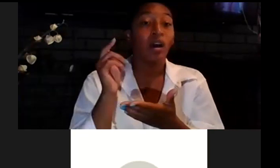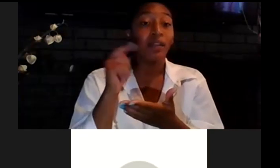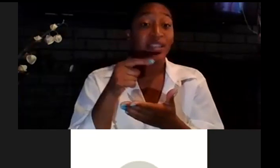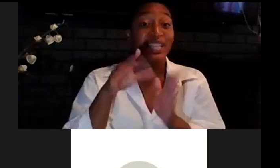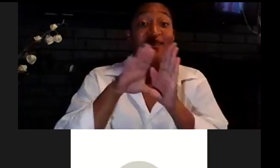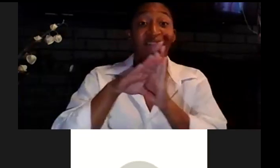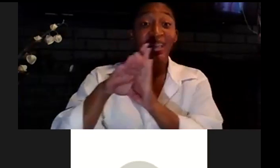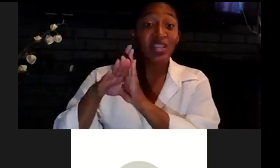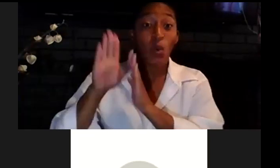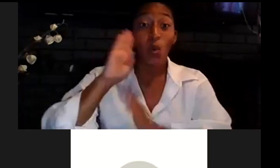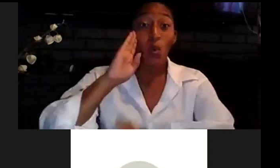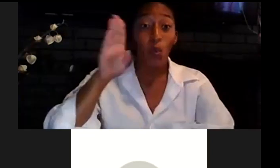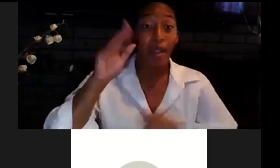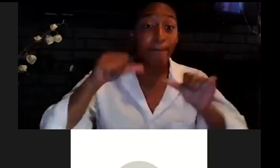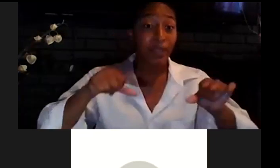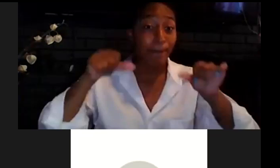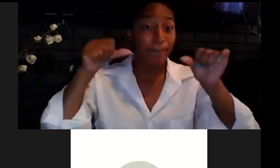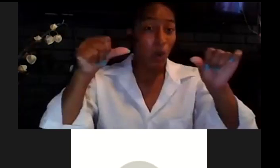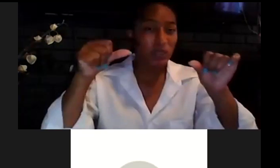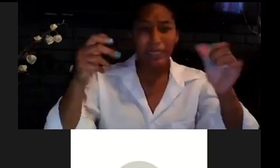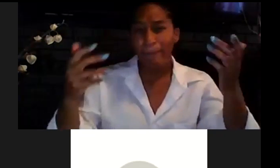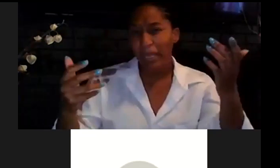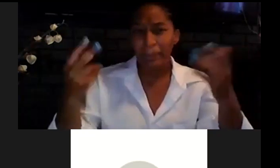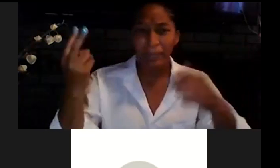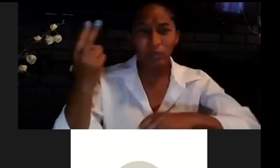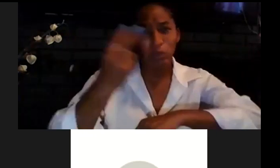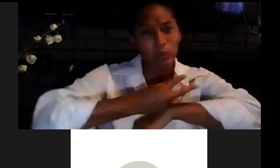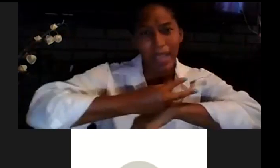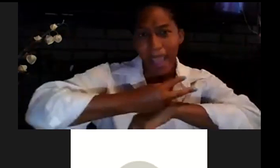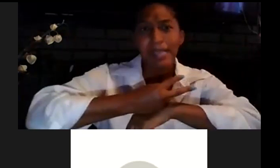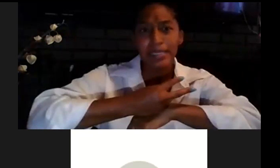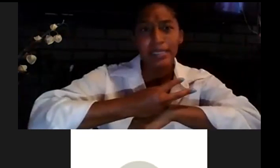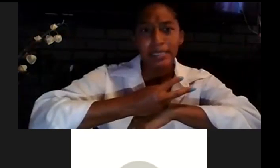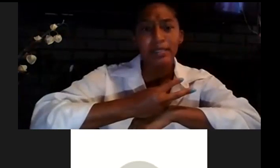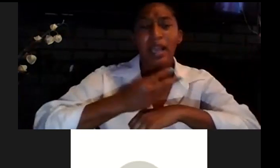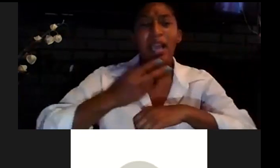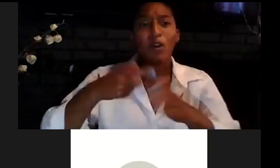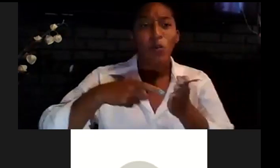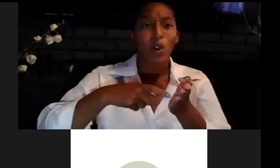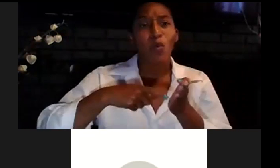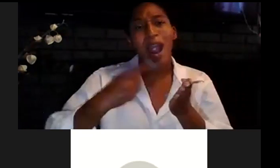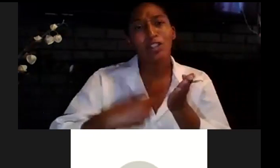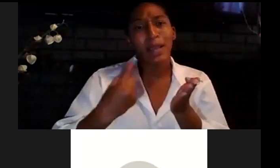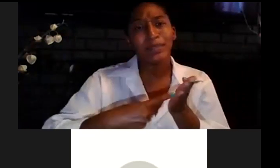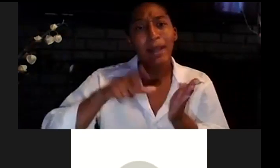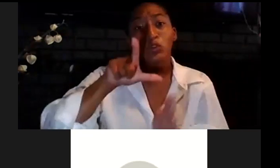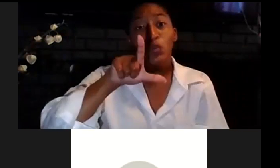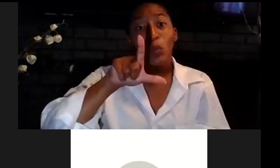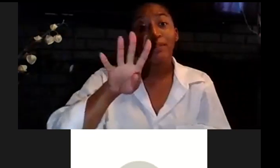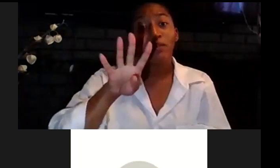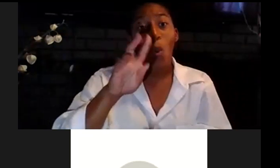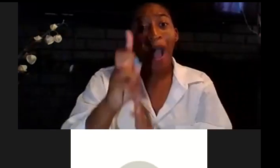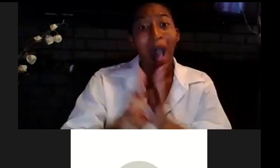posted in the next day or so. Sometimes it takes about 24 hours for YouTube to caption the video for